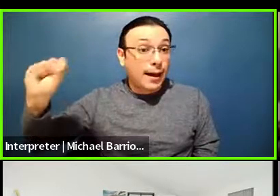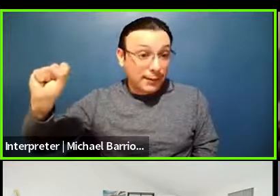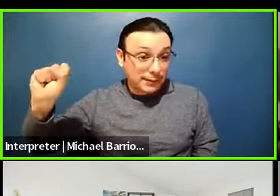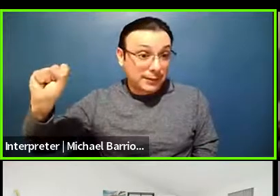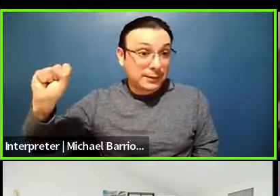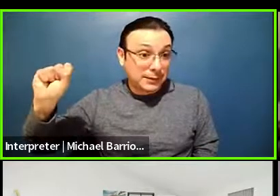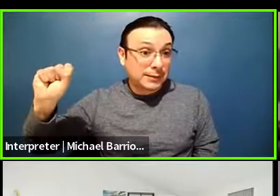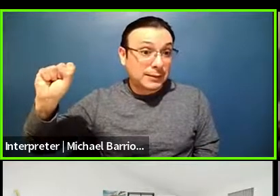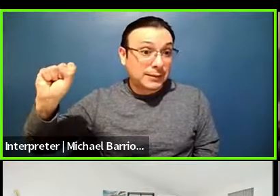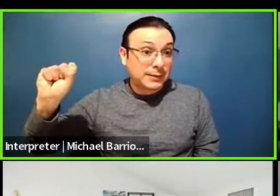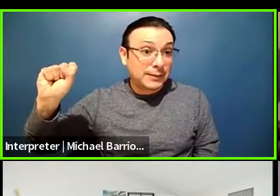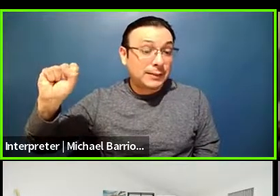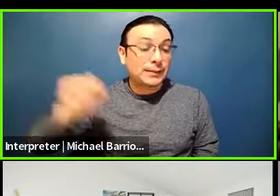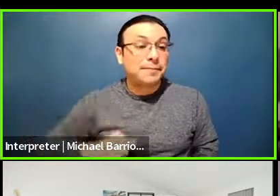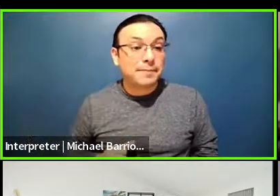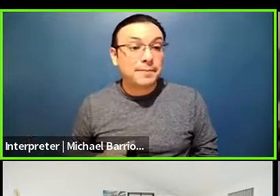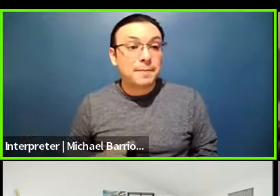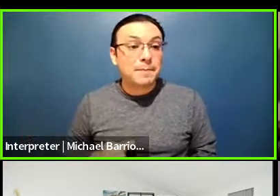S-P-I-E-S-S.